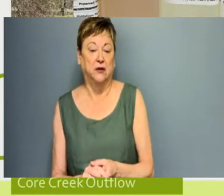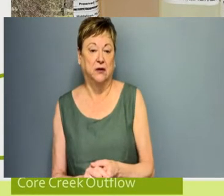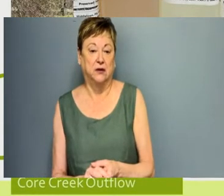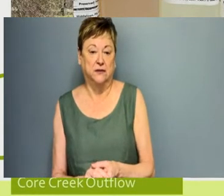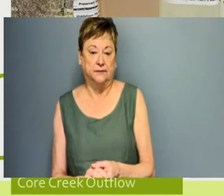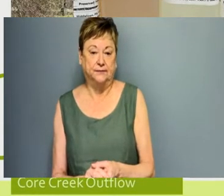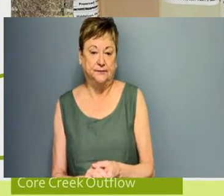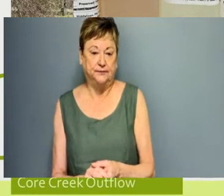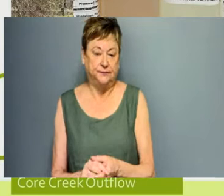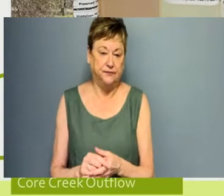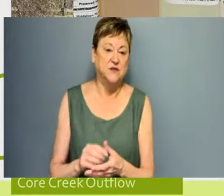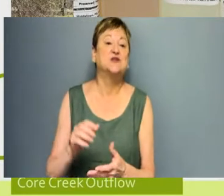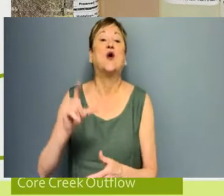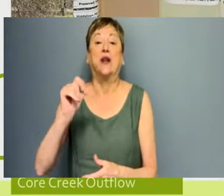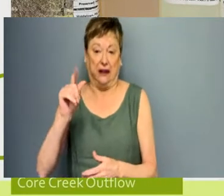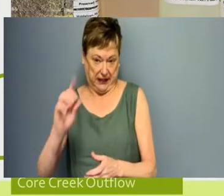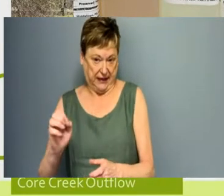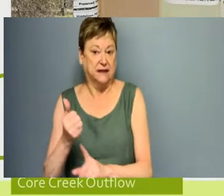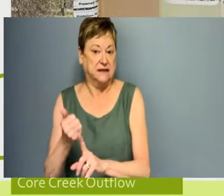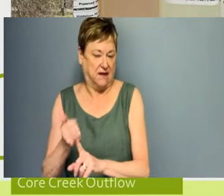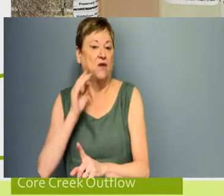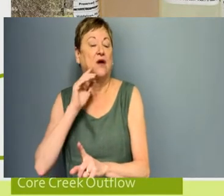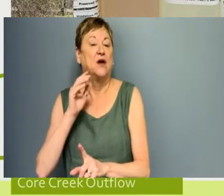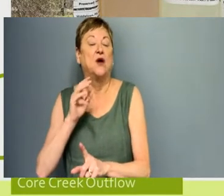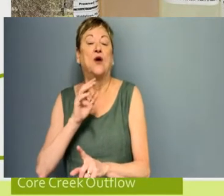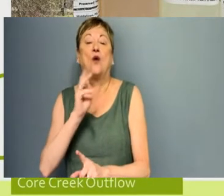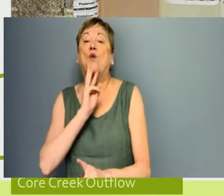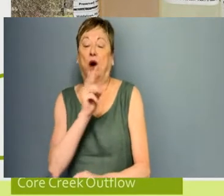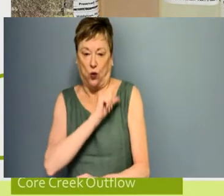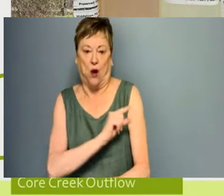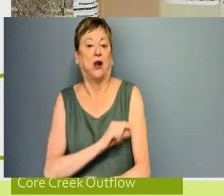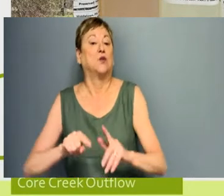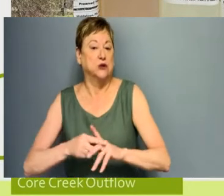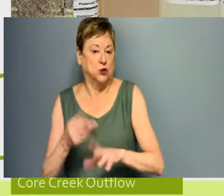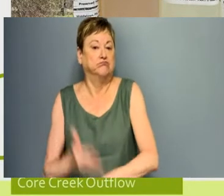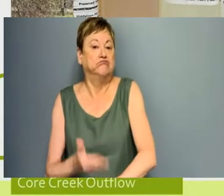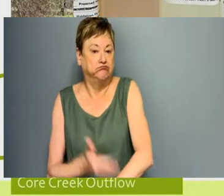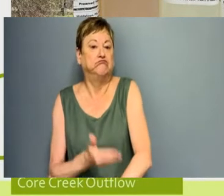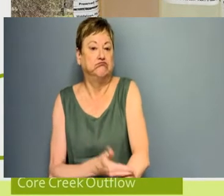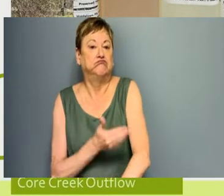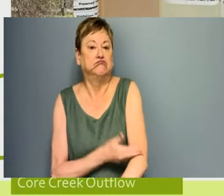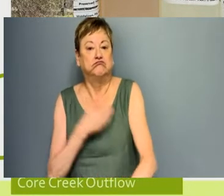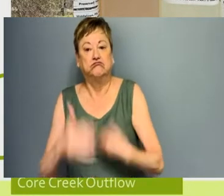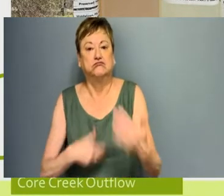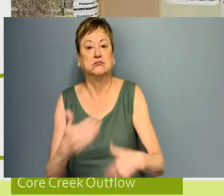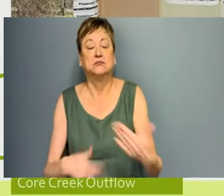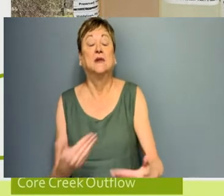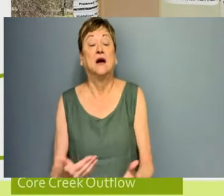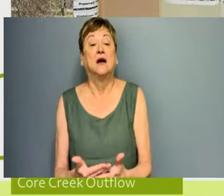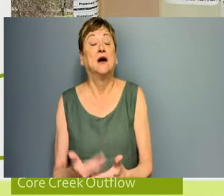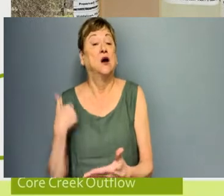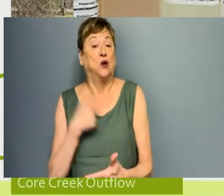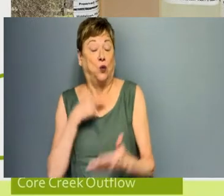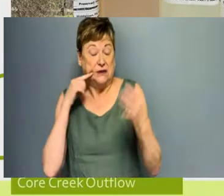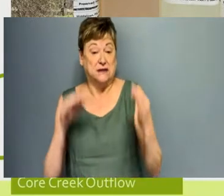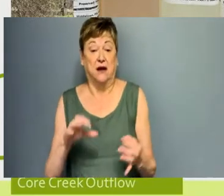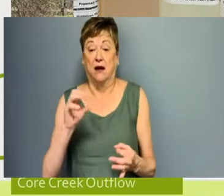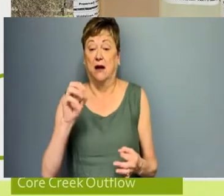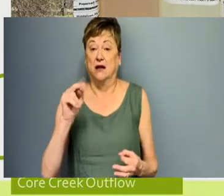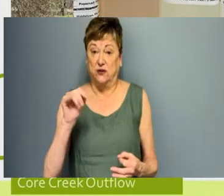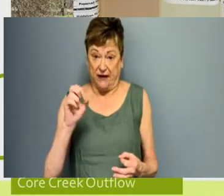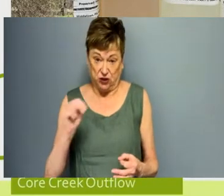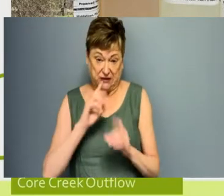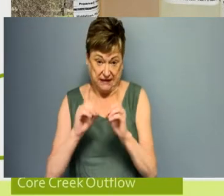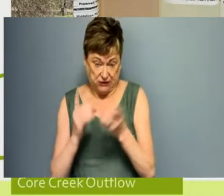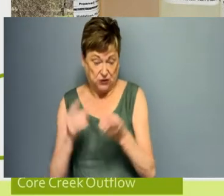body water quality could start improving over the years. So we decided, the conservation district with the